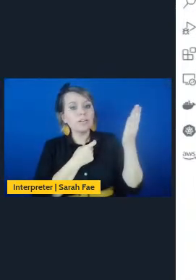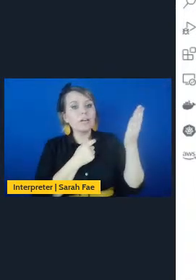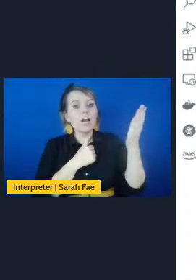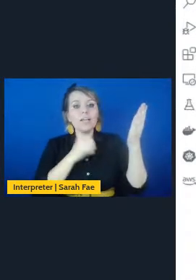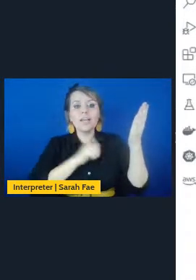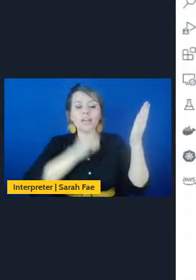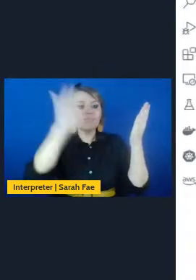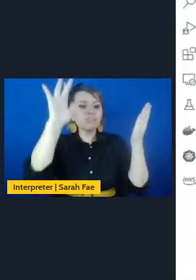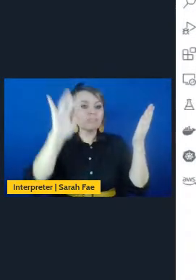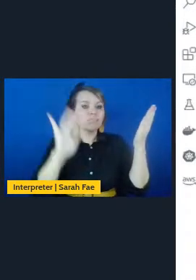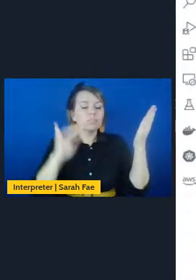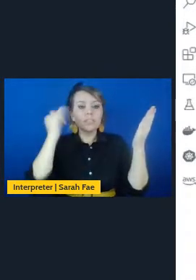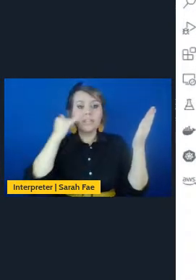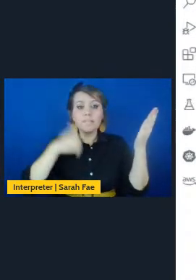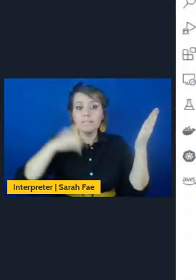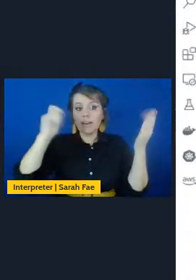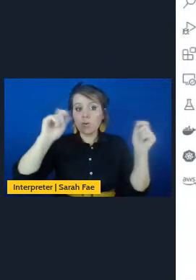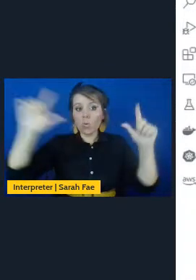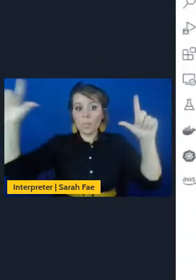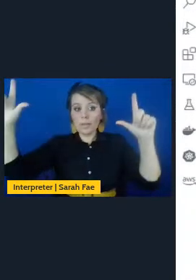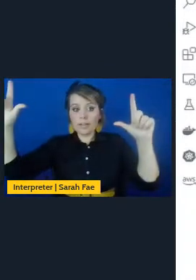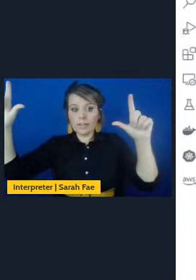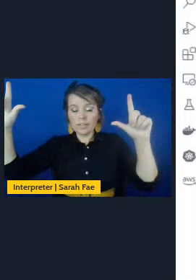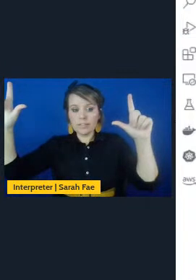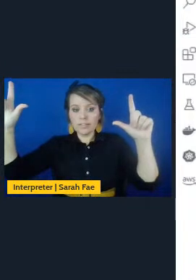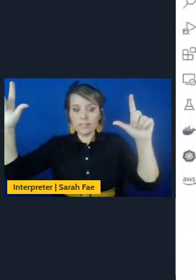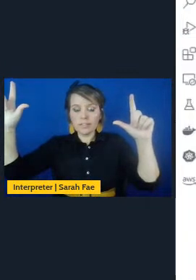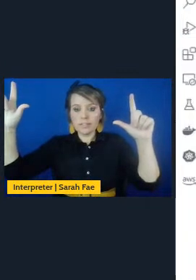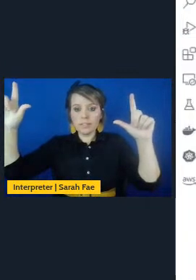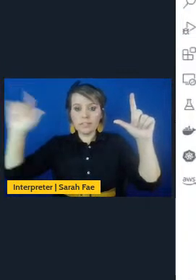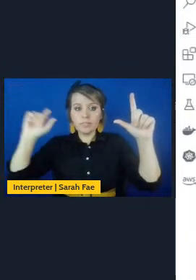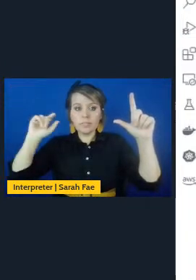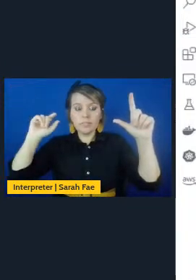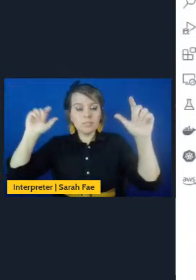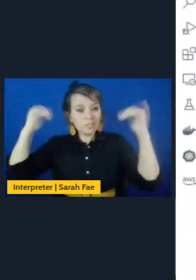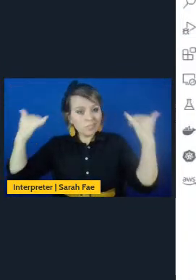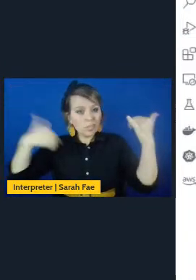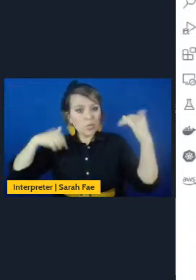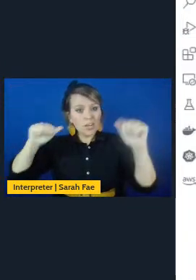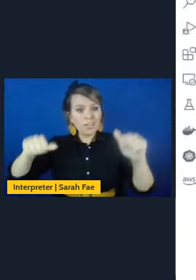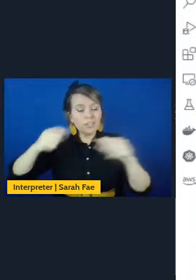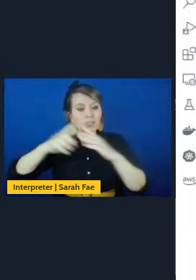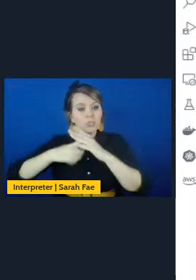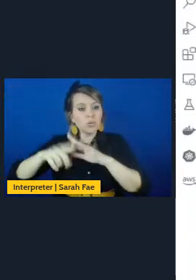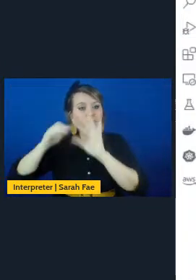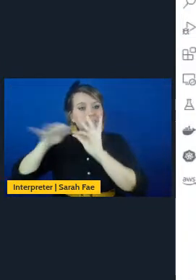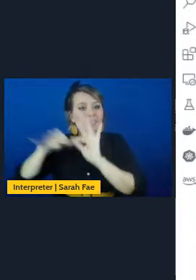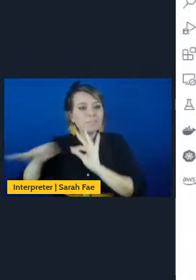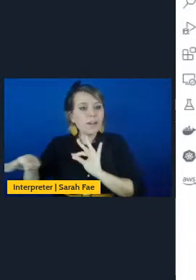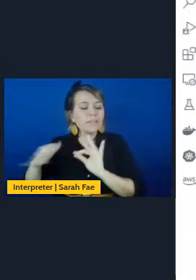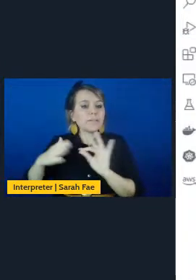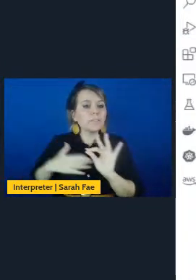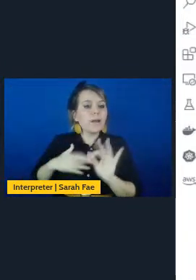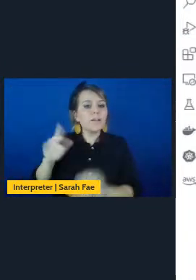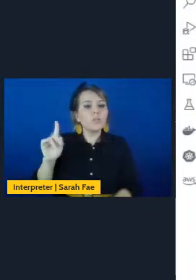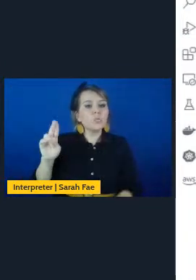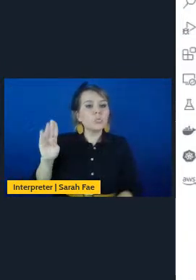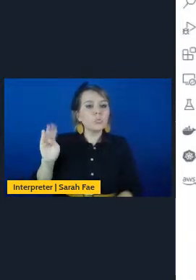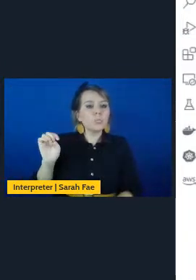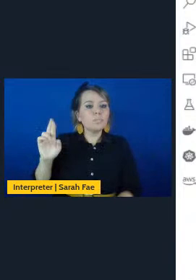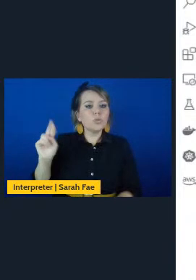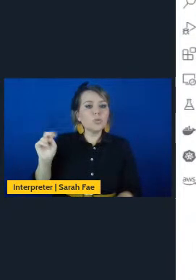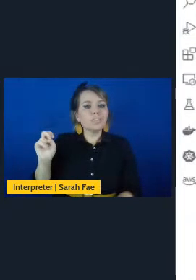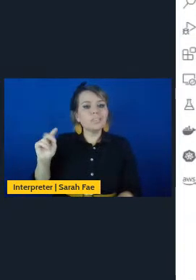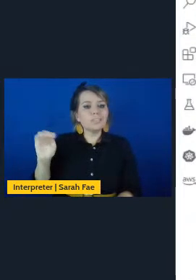So if I open this main.go file, I can now start defining my Kubernetes object. So let me copy paste some code